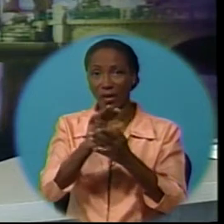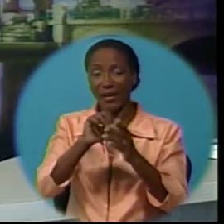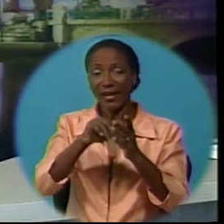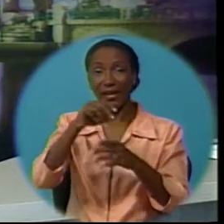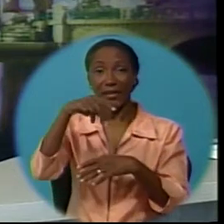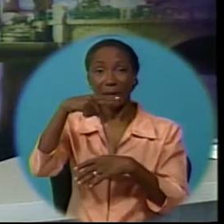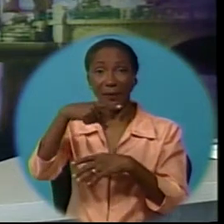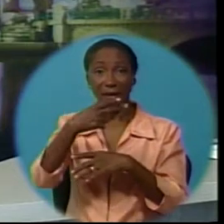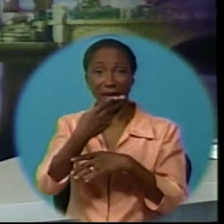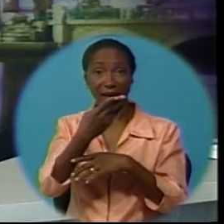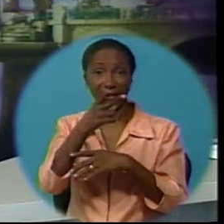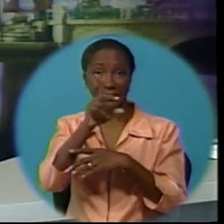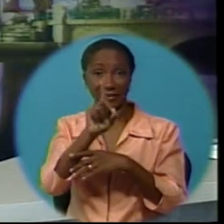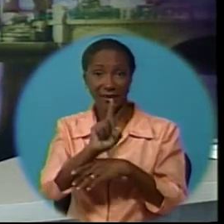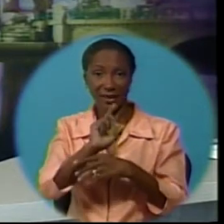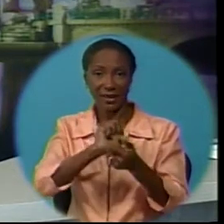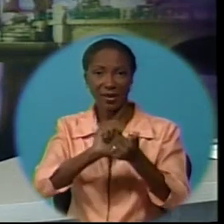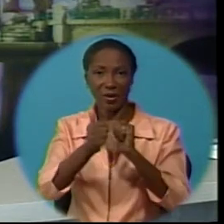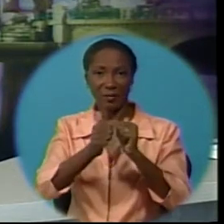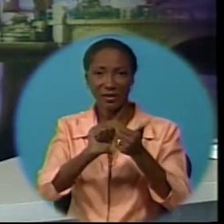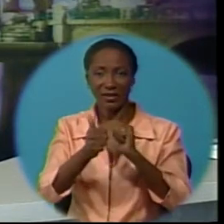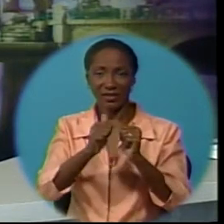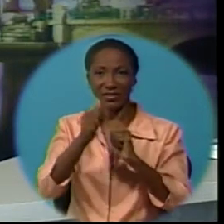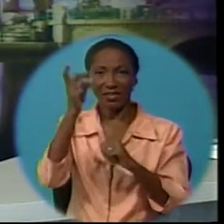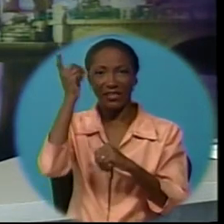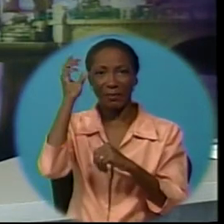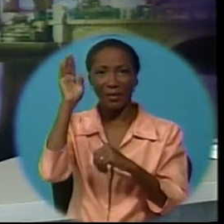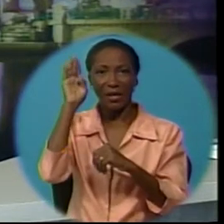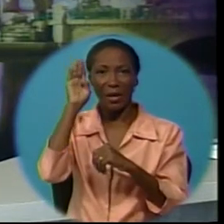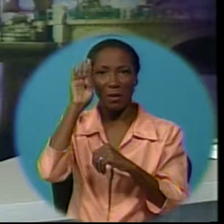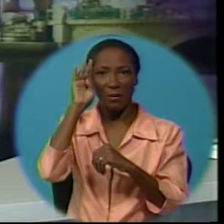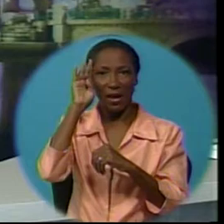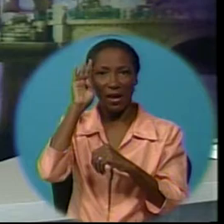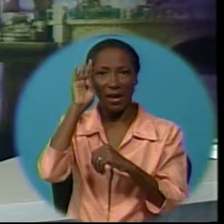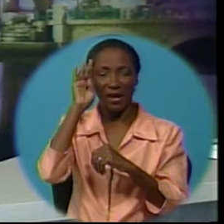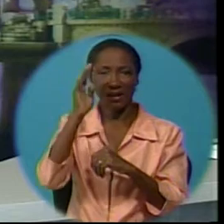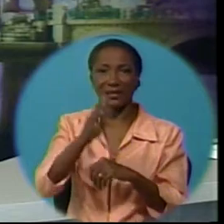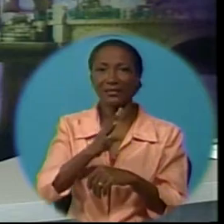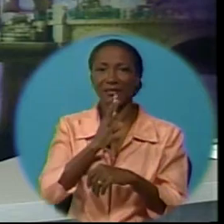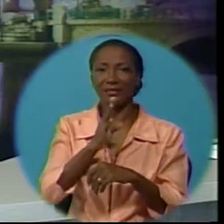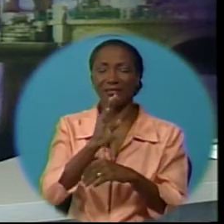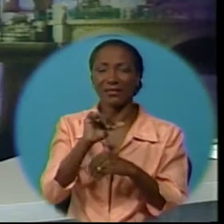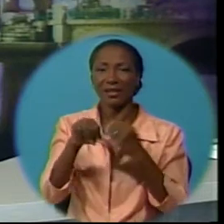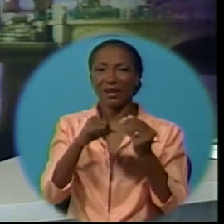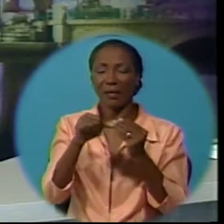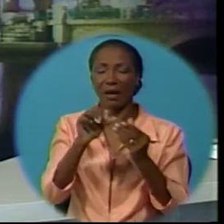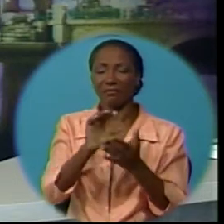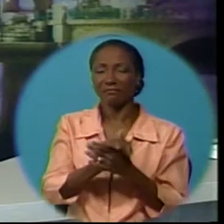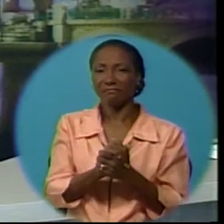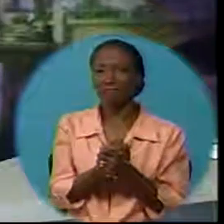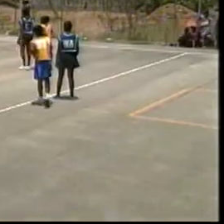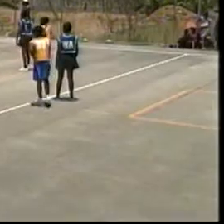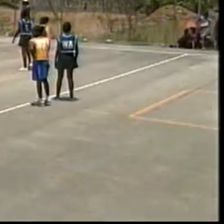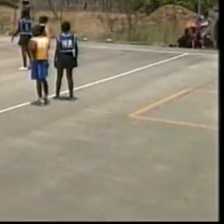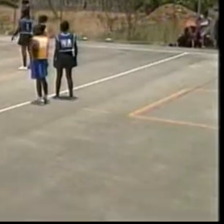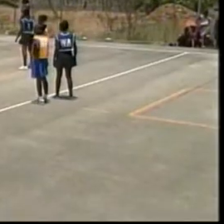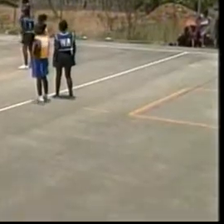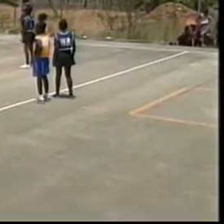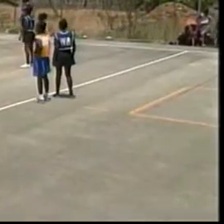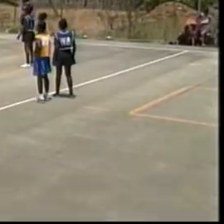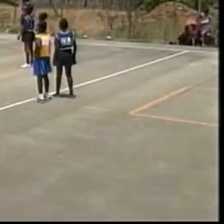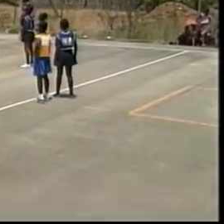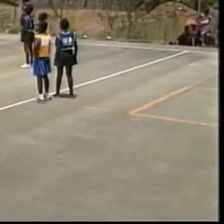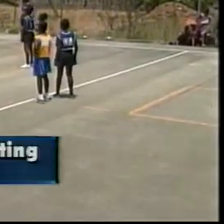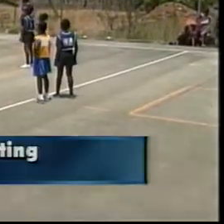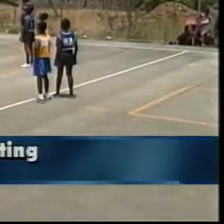CBC's Damian Best reports on those games played in Marva Seeley's Zone 1 in Spikestown. St. Albans in the Yellow Bibs taking on